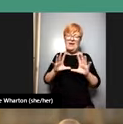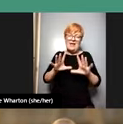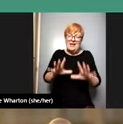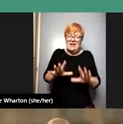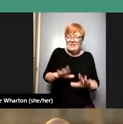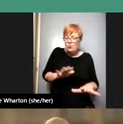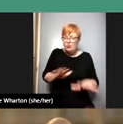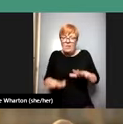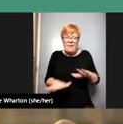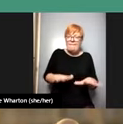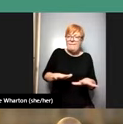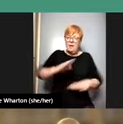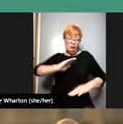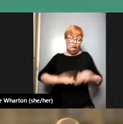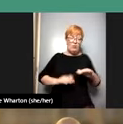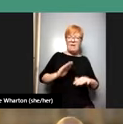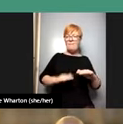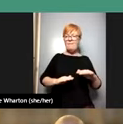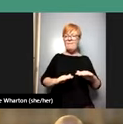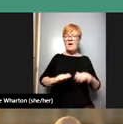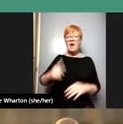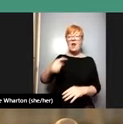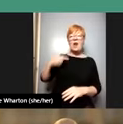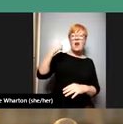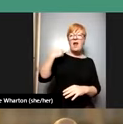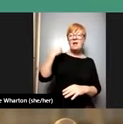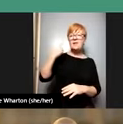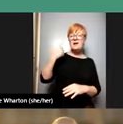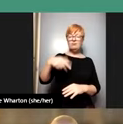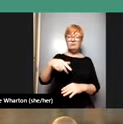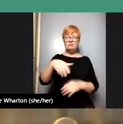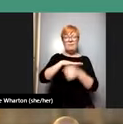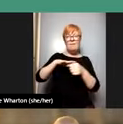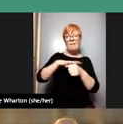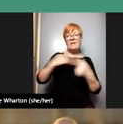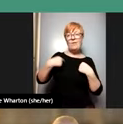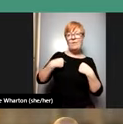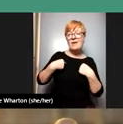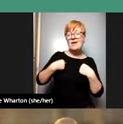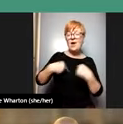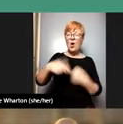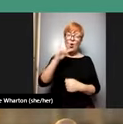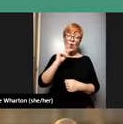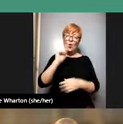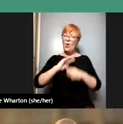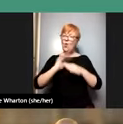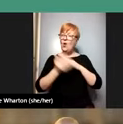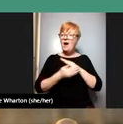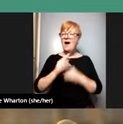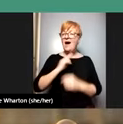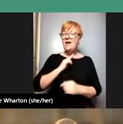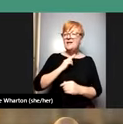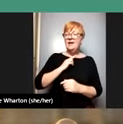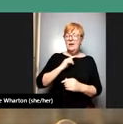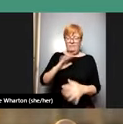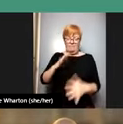drum. London, this the place for me. He can hardly contain the motion of his body, mimics